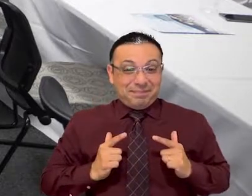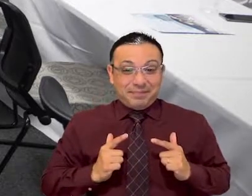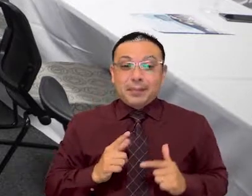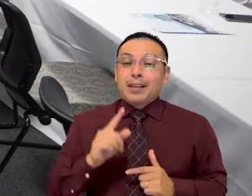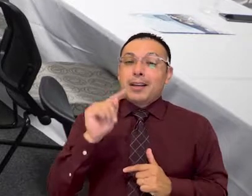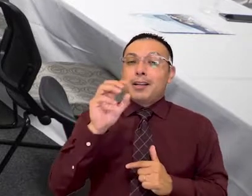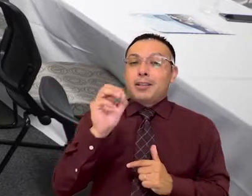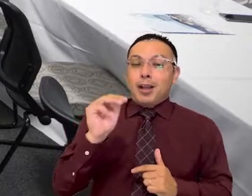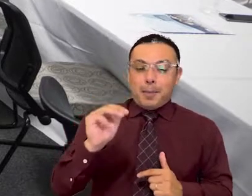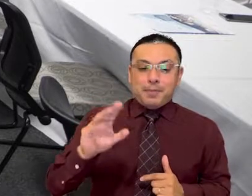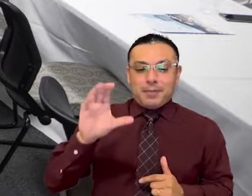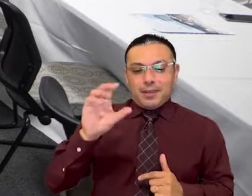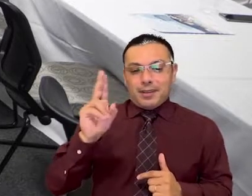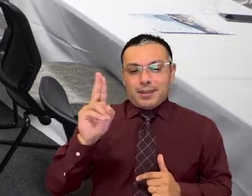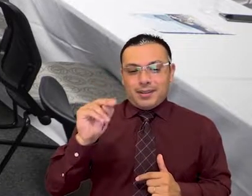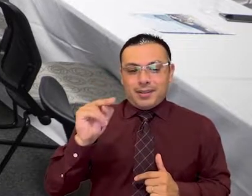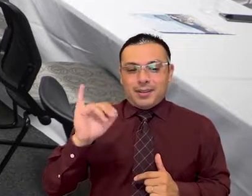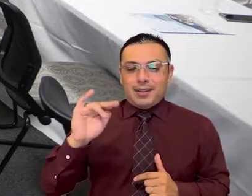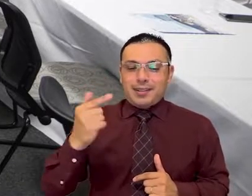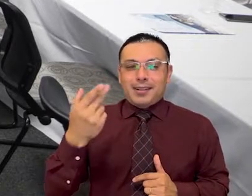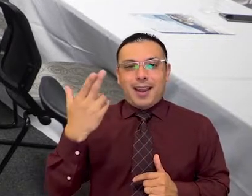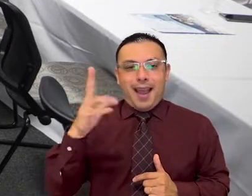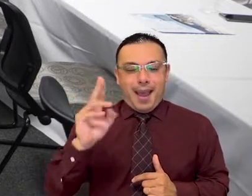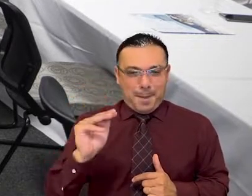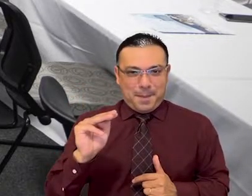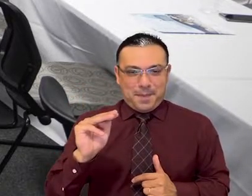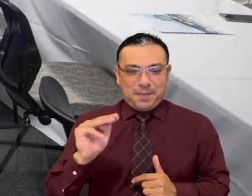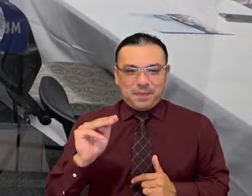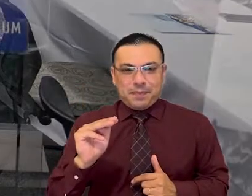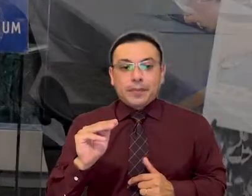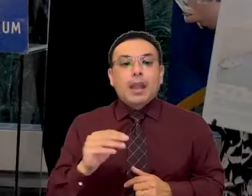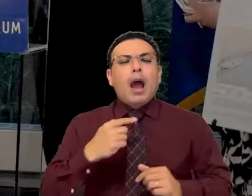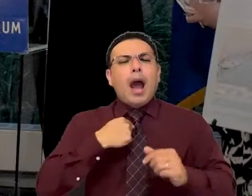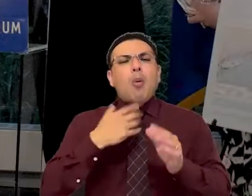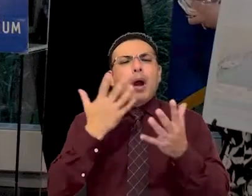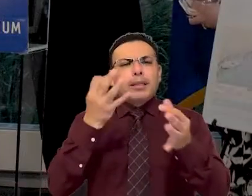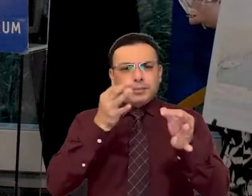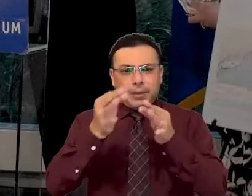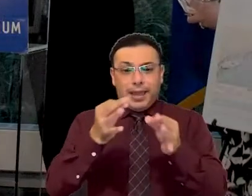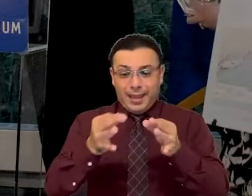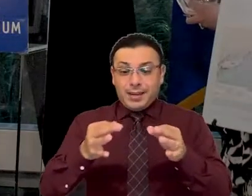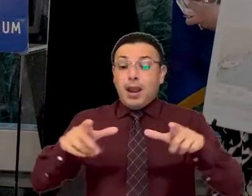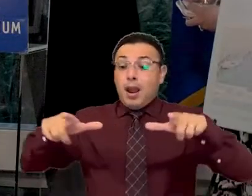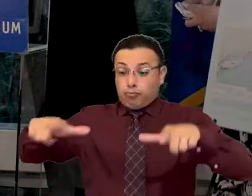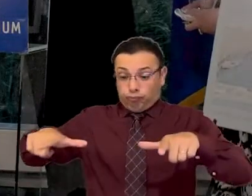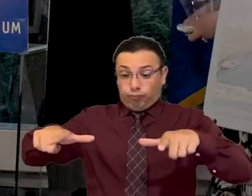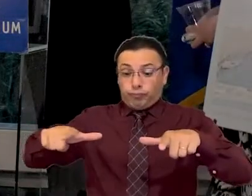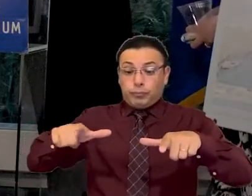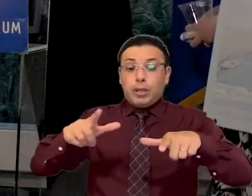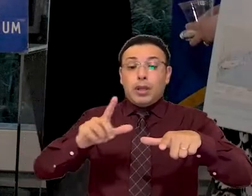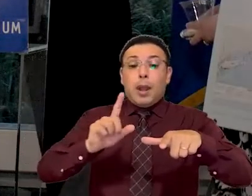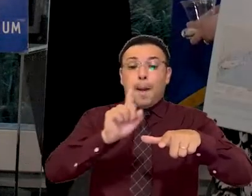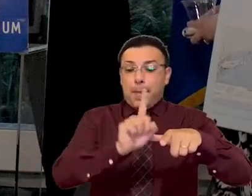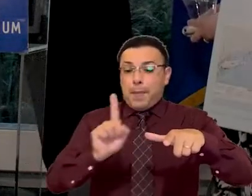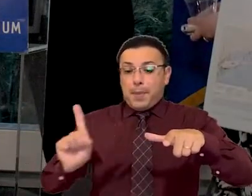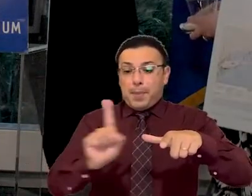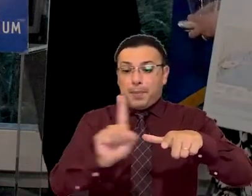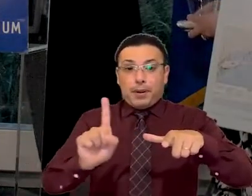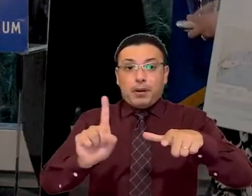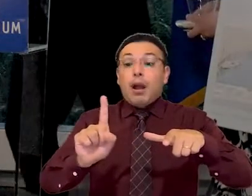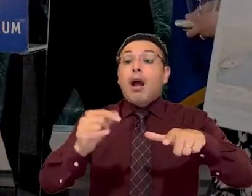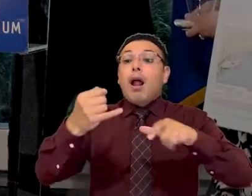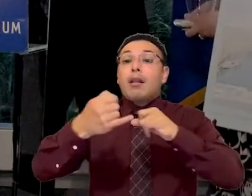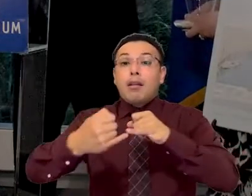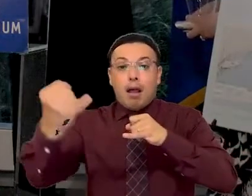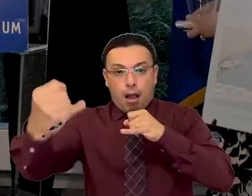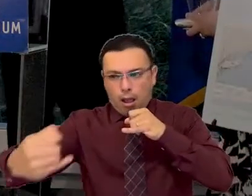going to go through the cable route just to bring more attention and detail, given it's going through the Long Island waters, and I think